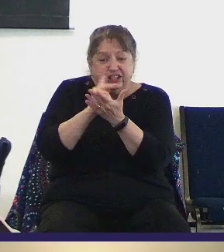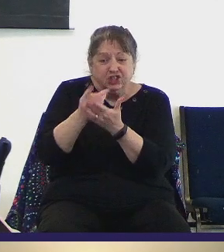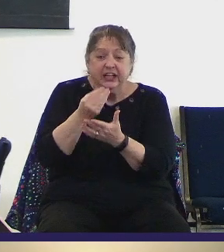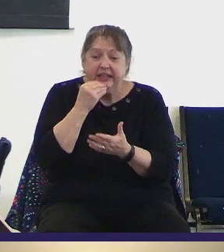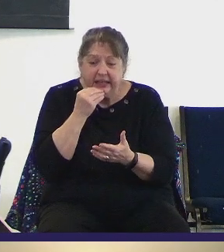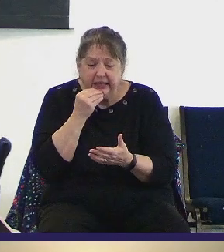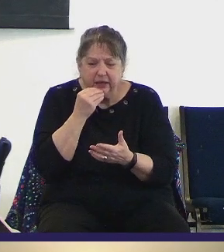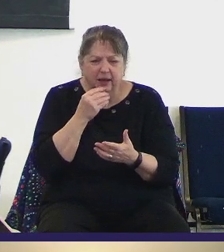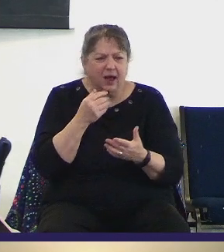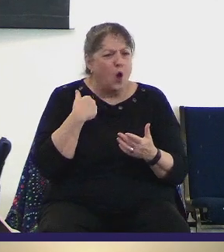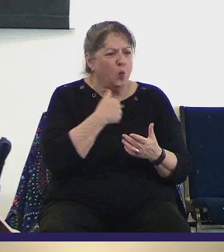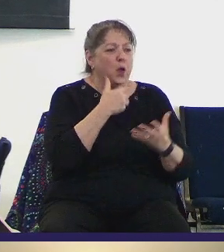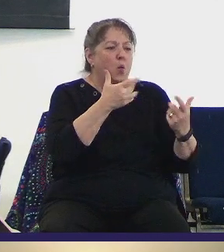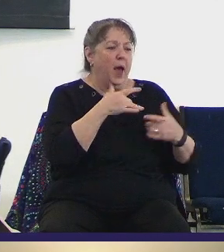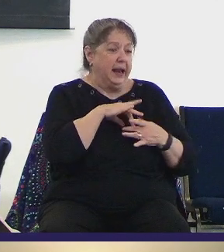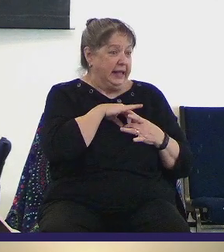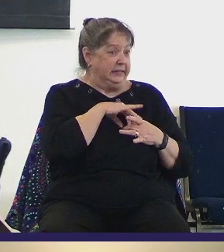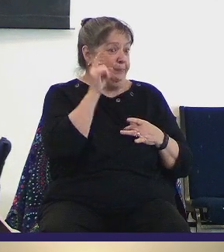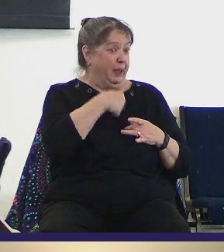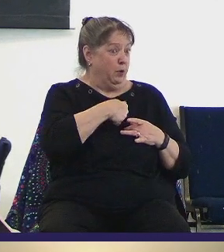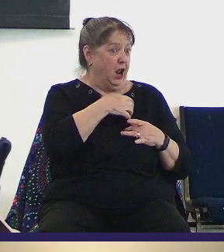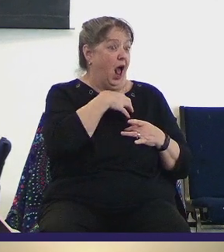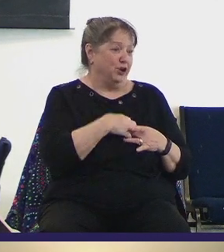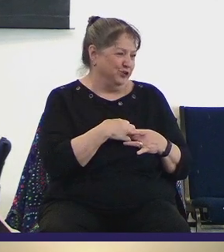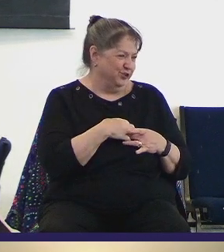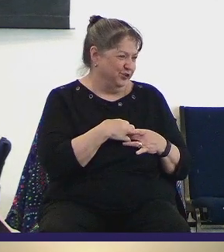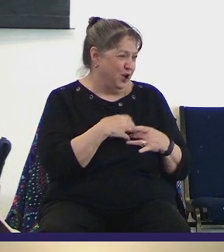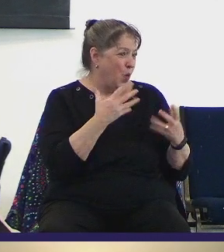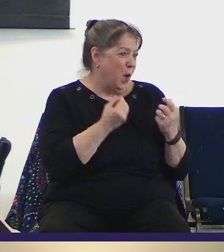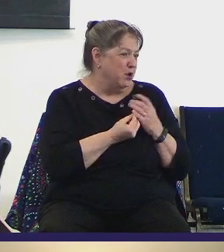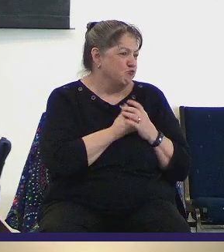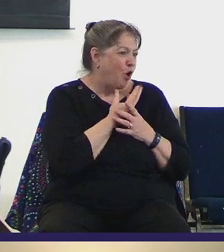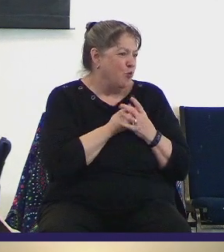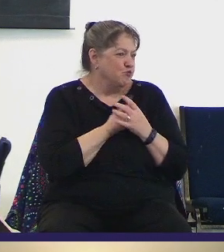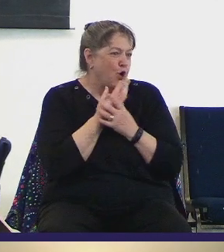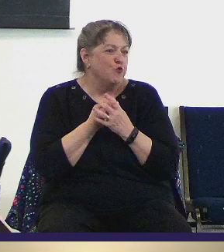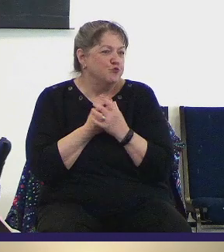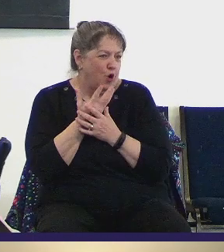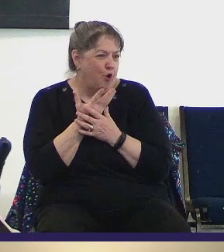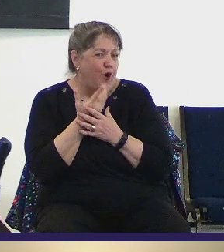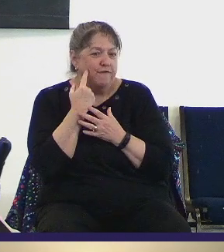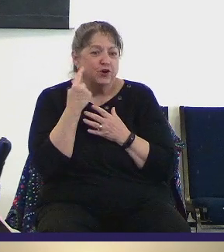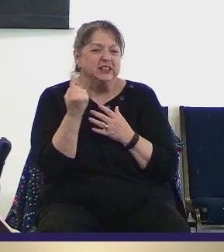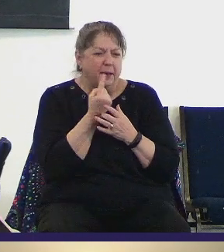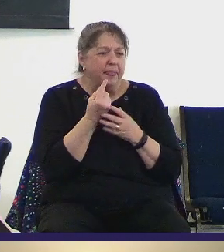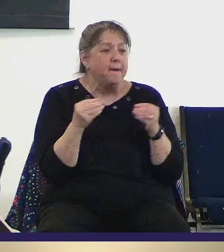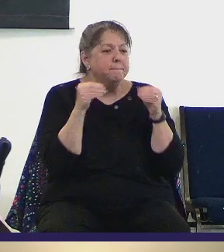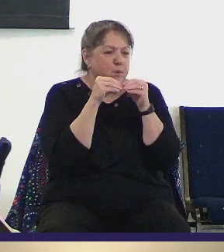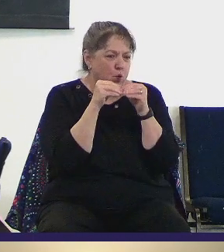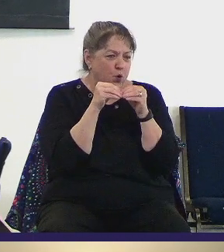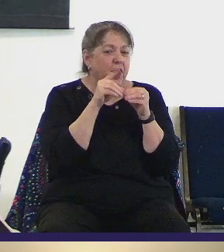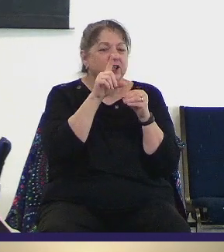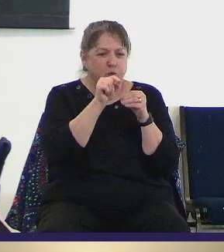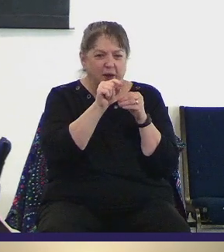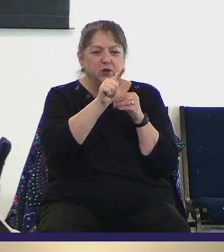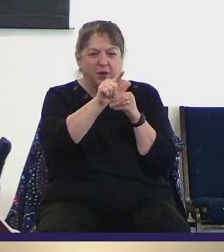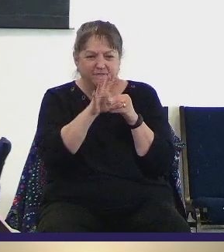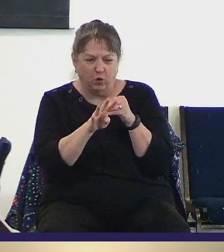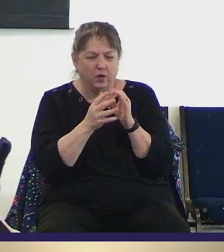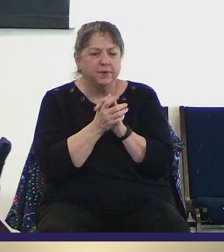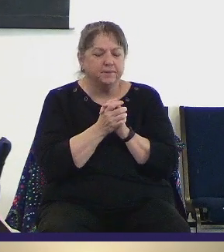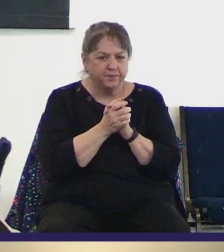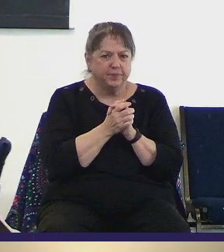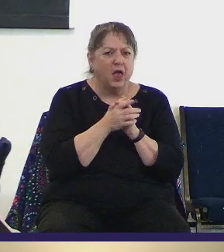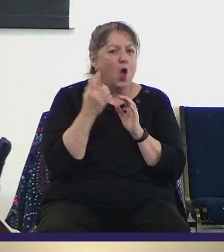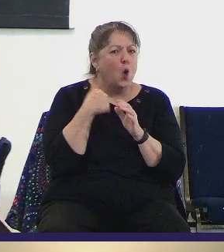A God-initiated spiritual desire and conviction for something more in 24. A discipleship mindset and passion